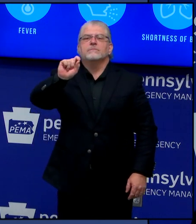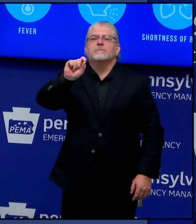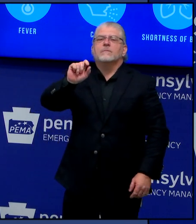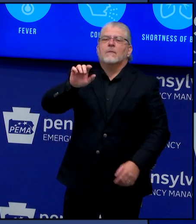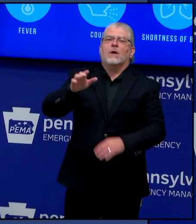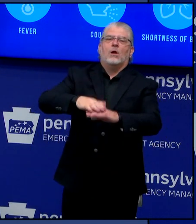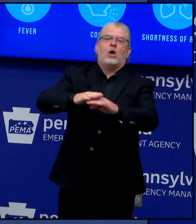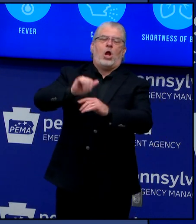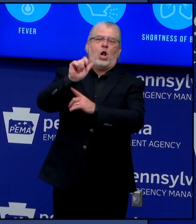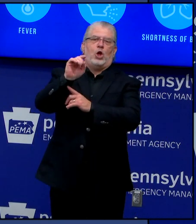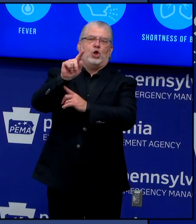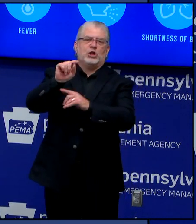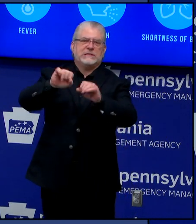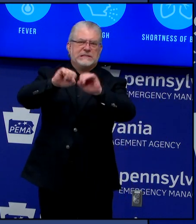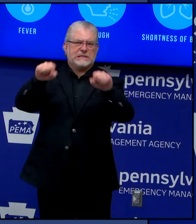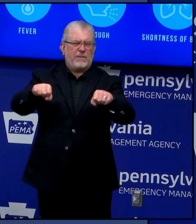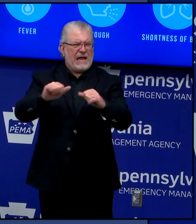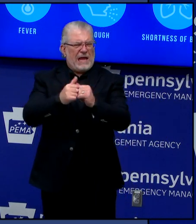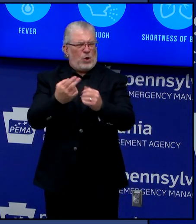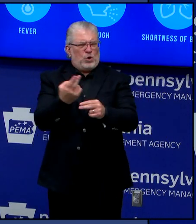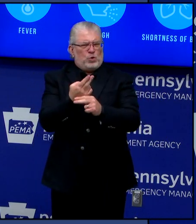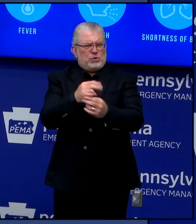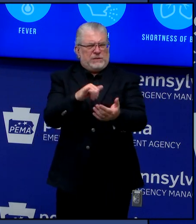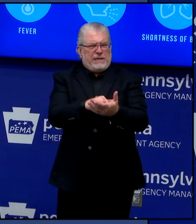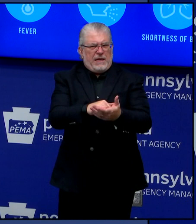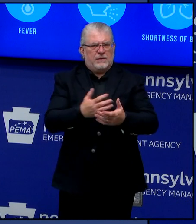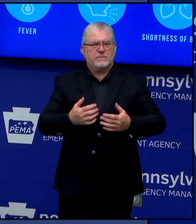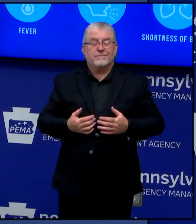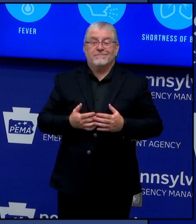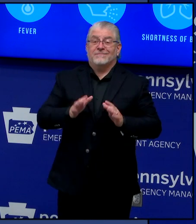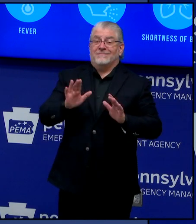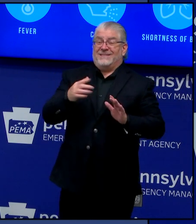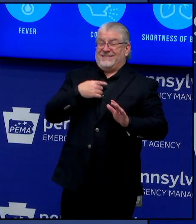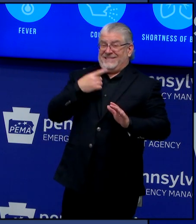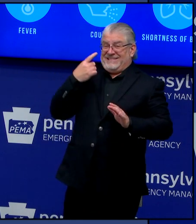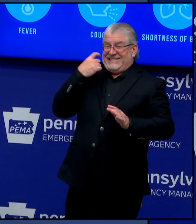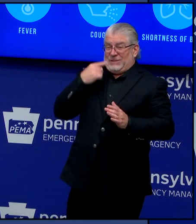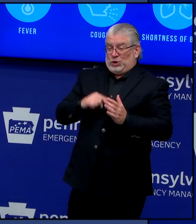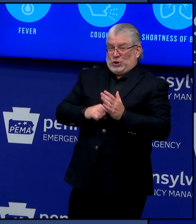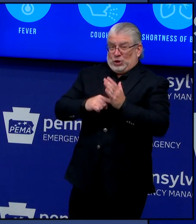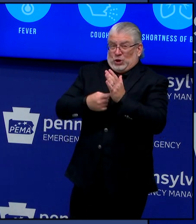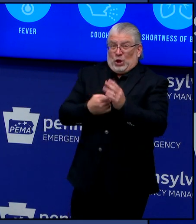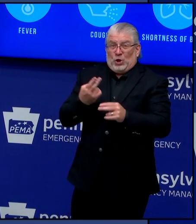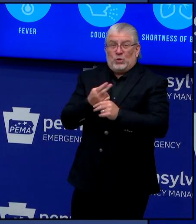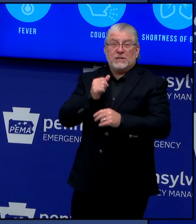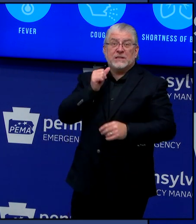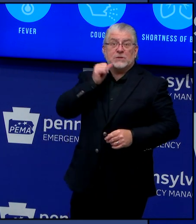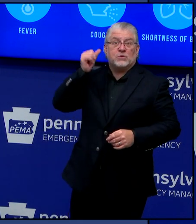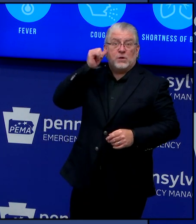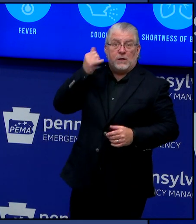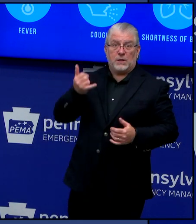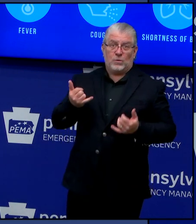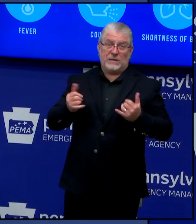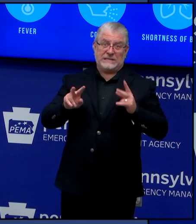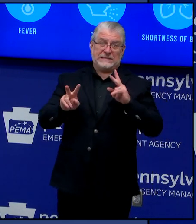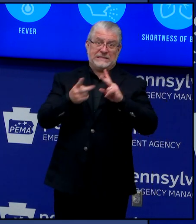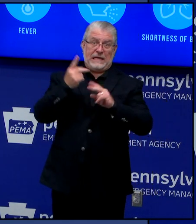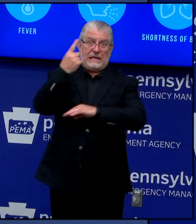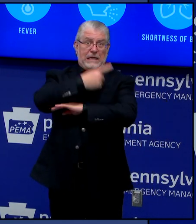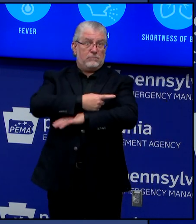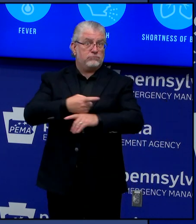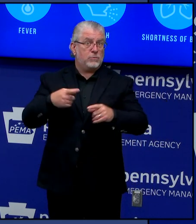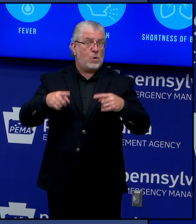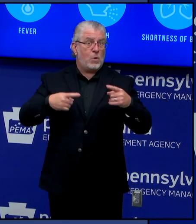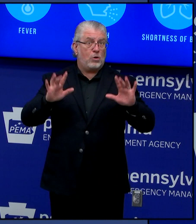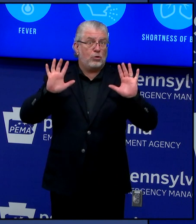patients that are part of the system, and in its first or second day, it's going great. From WHYY as well,